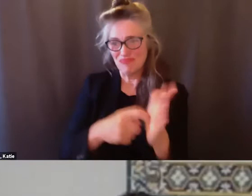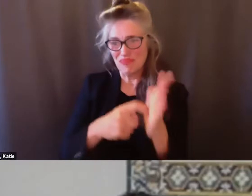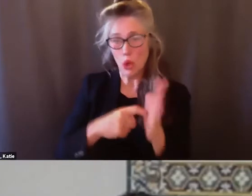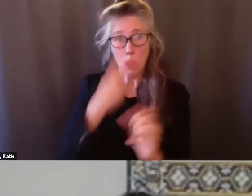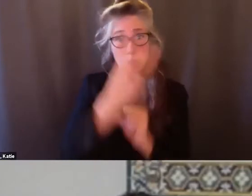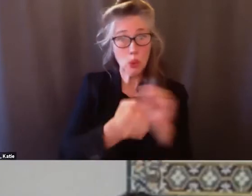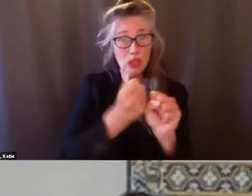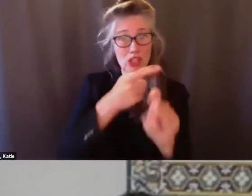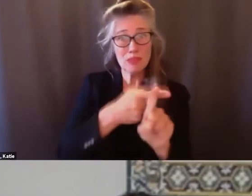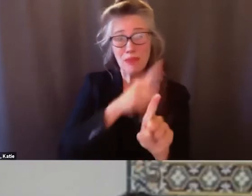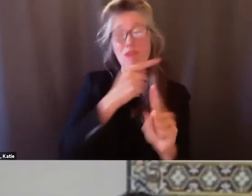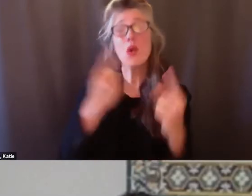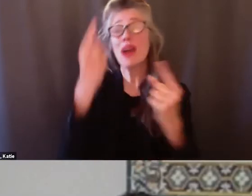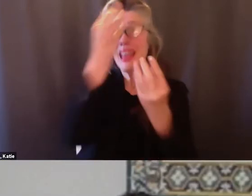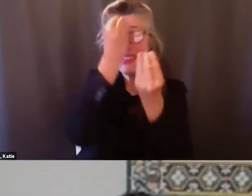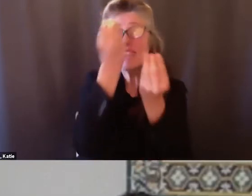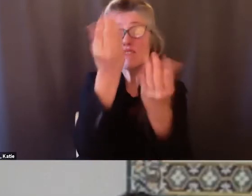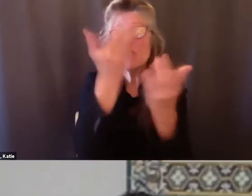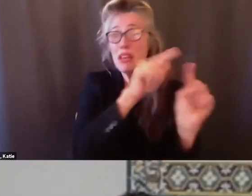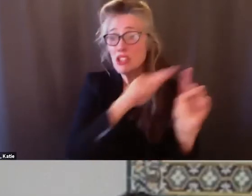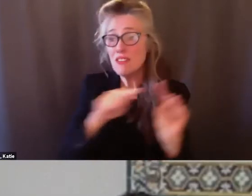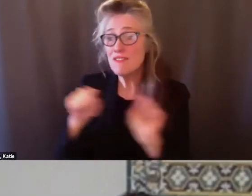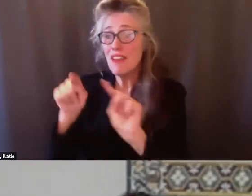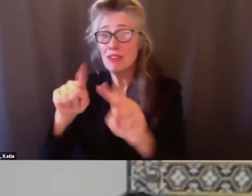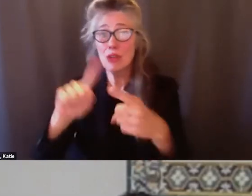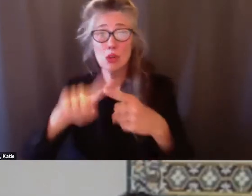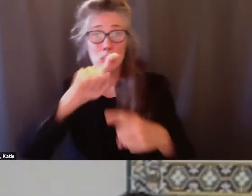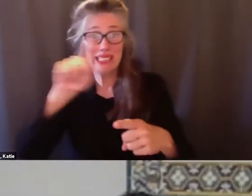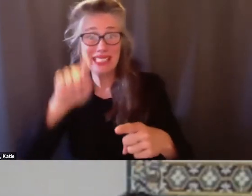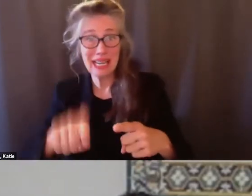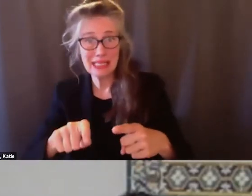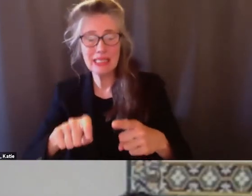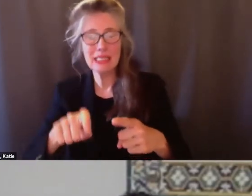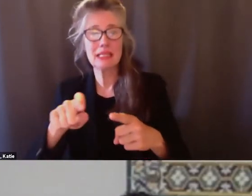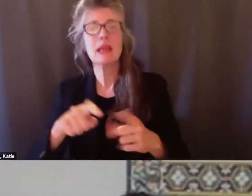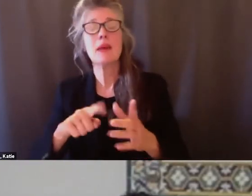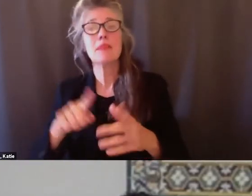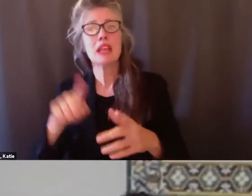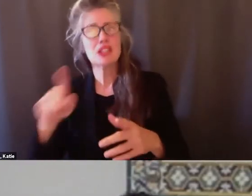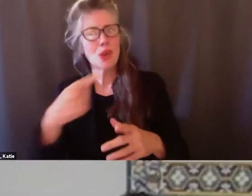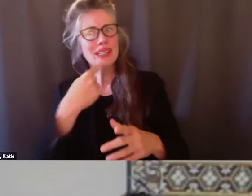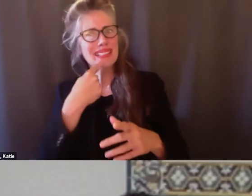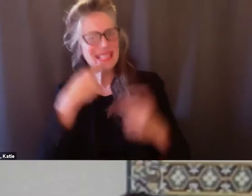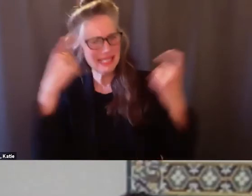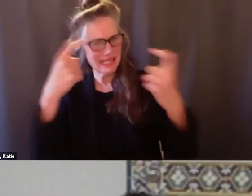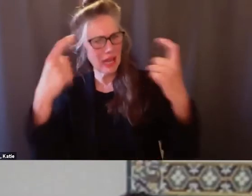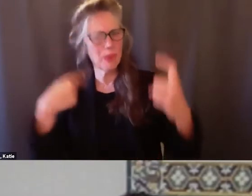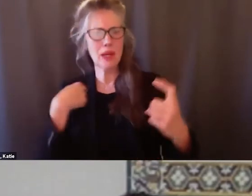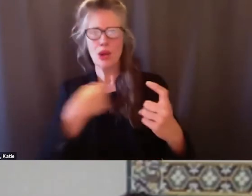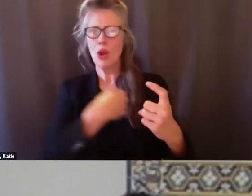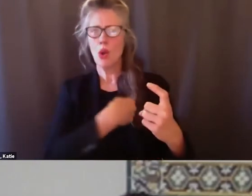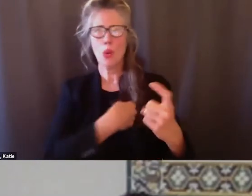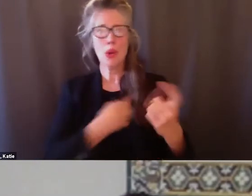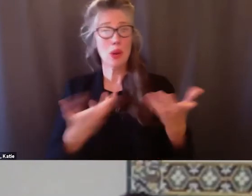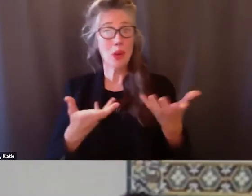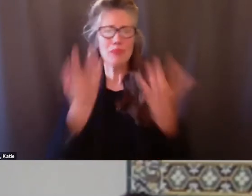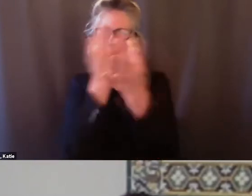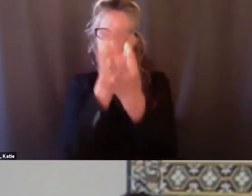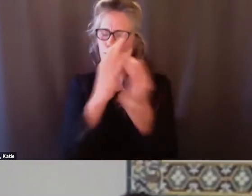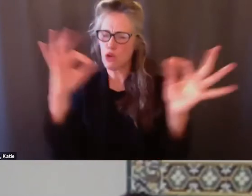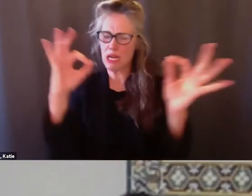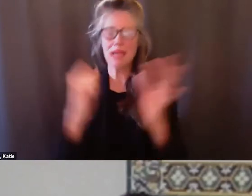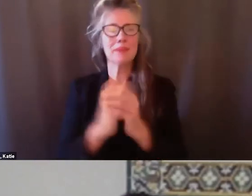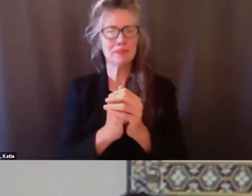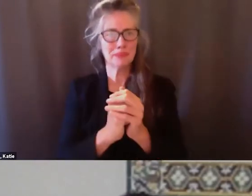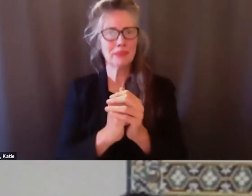this celebration is about, we're free. And so at that point, what was happening is that we need to celebrate. And so that's when you hear